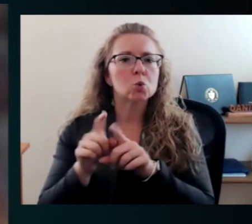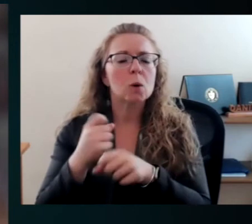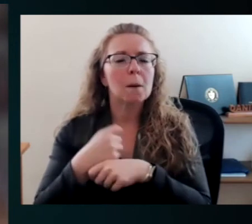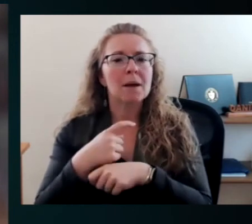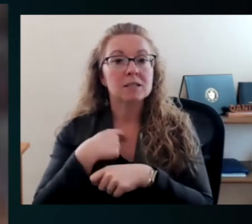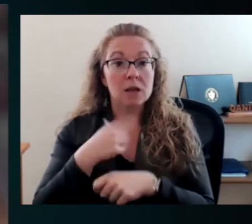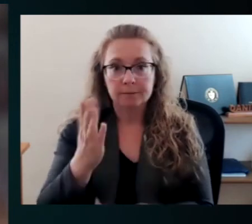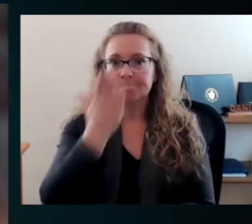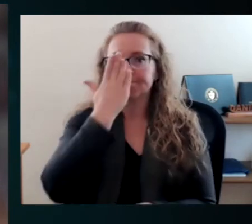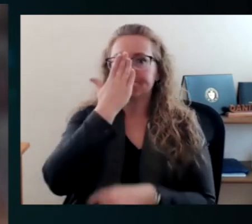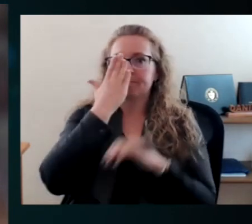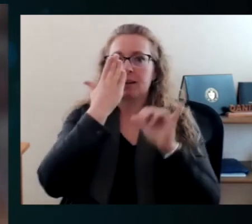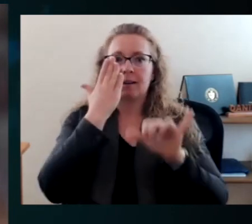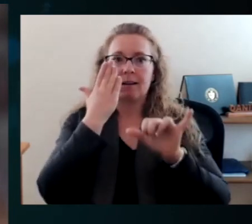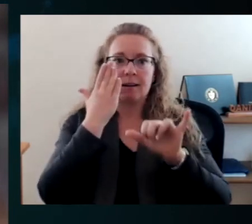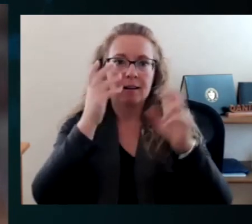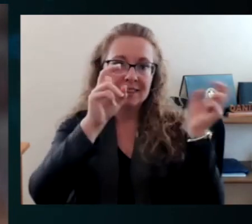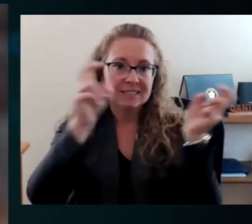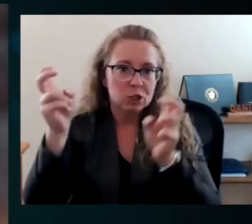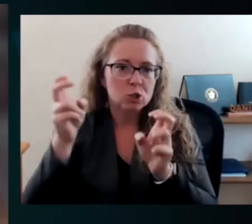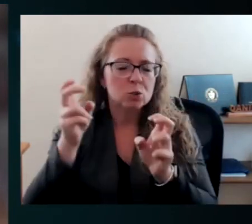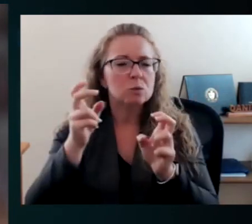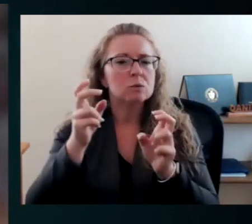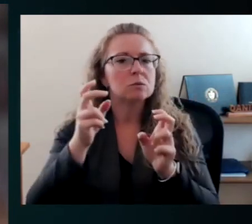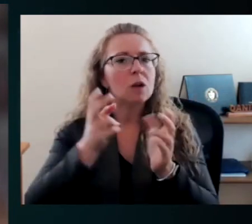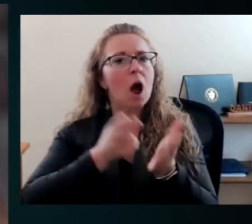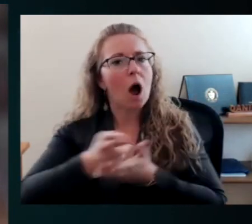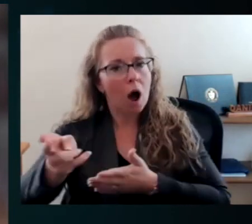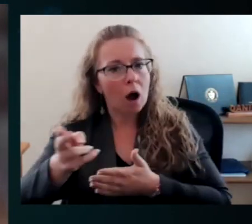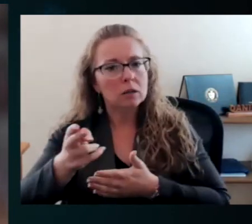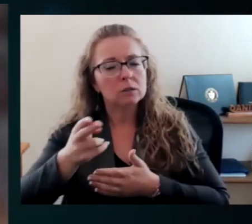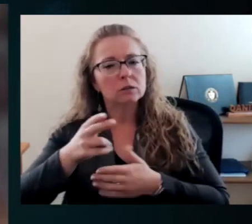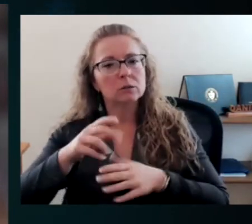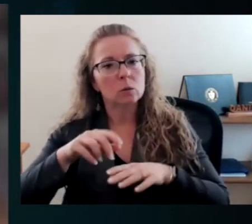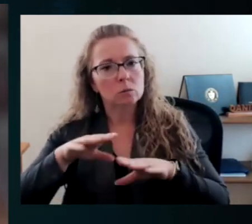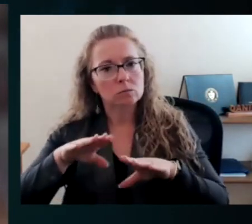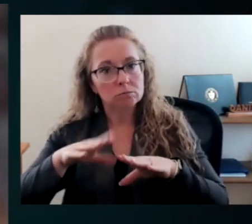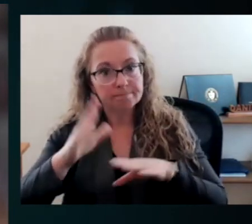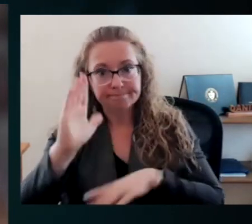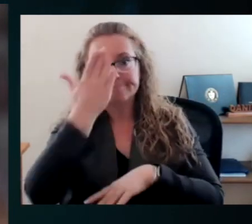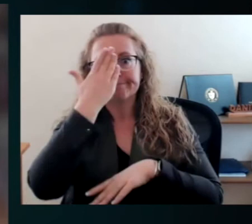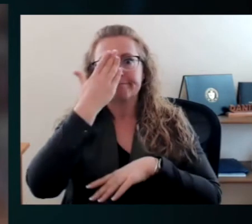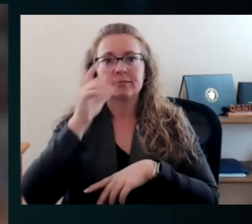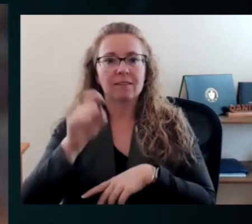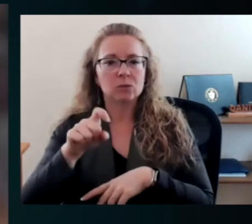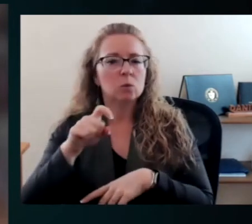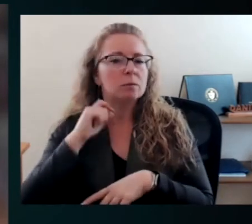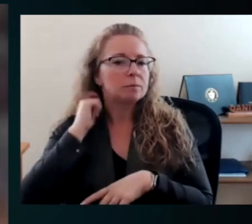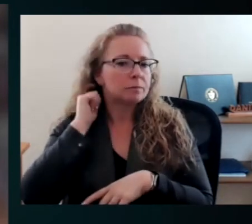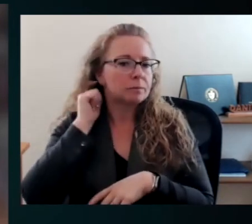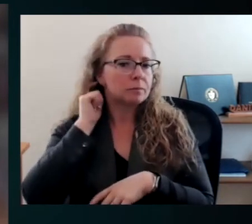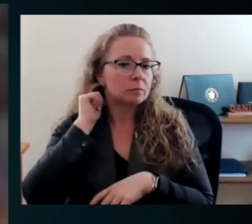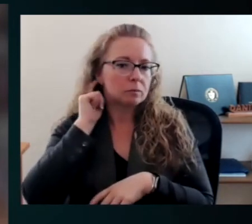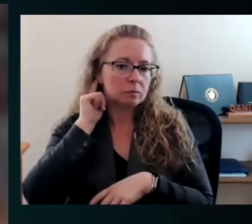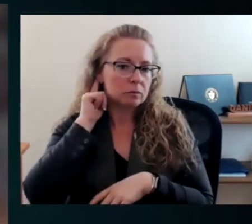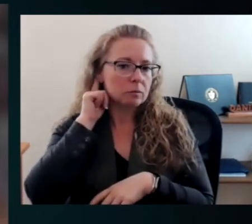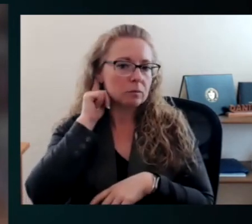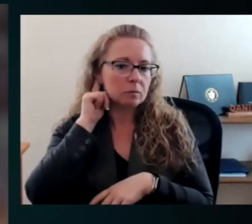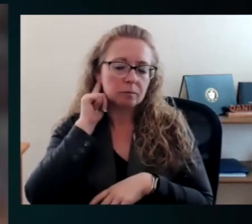issues in a very honest way. And I really very much, in addition to questioning,